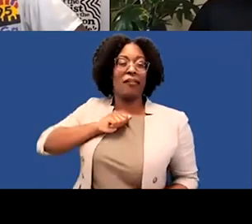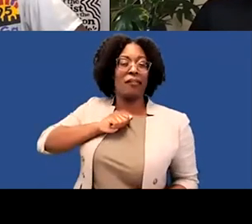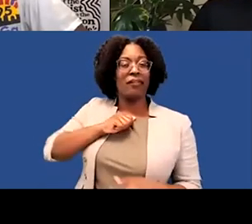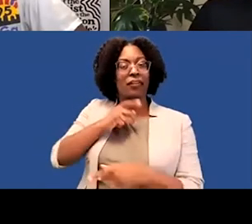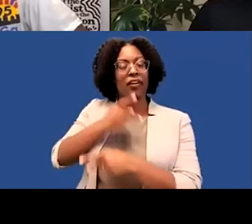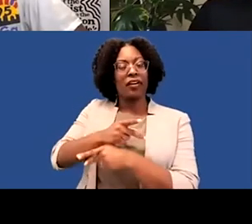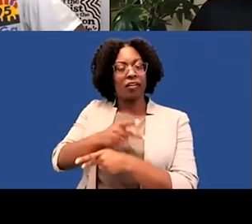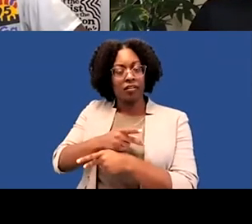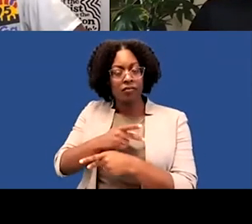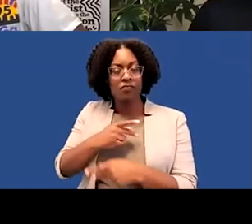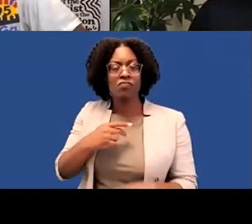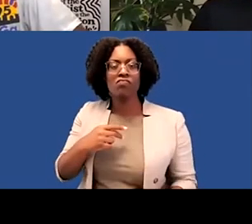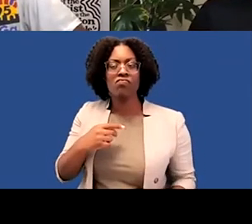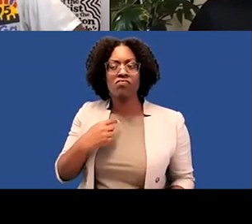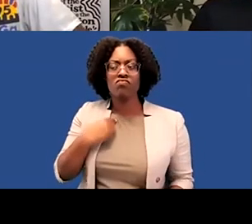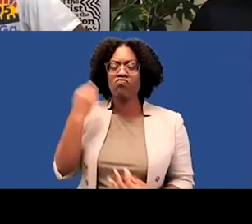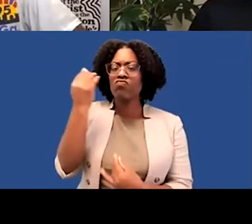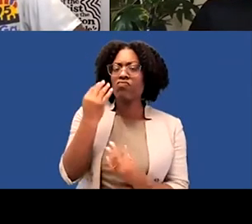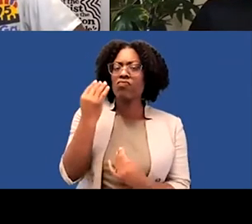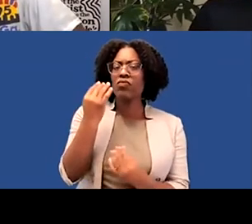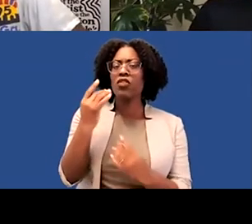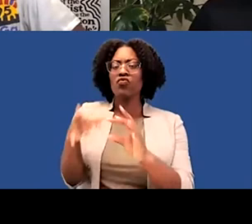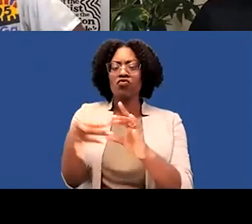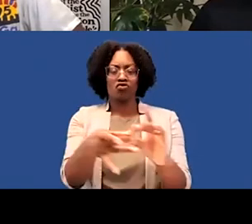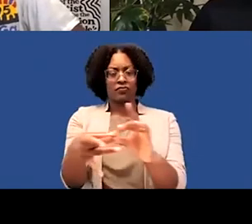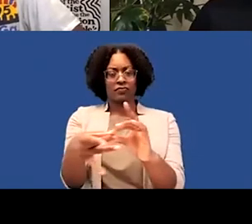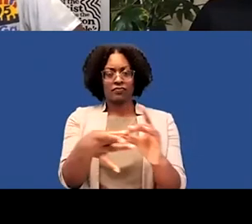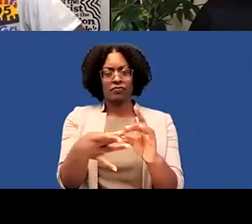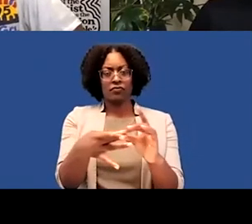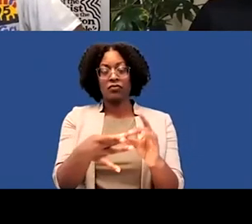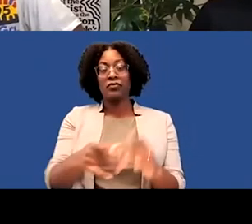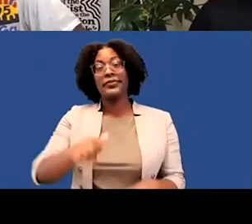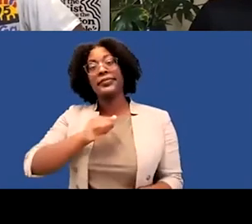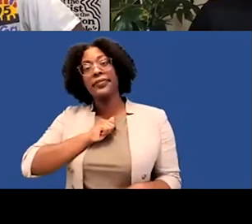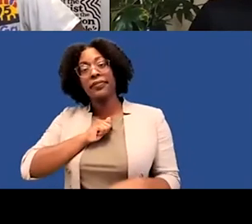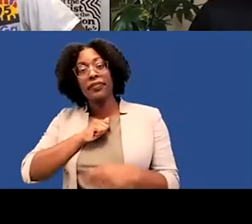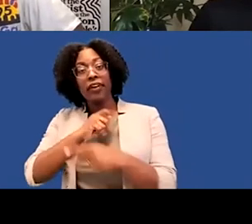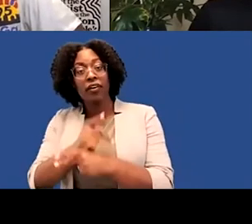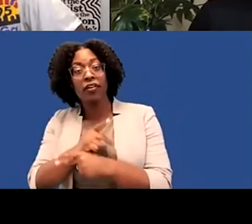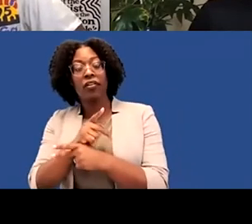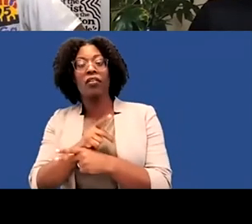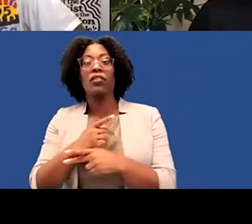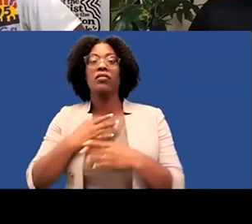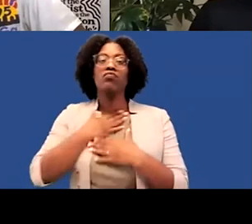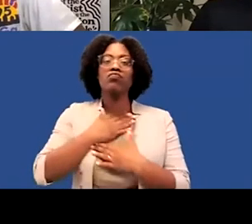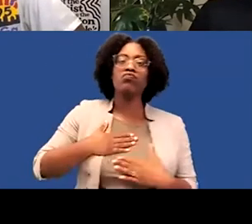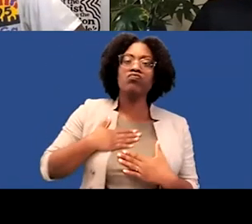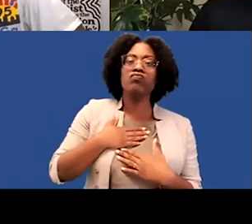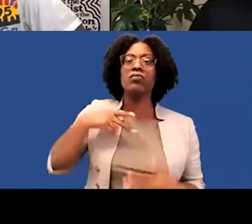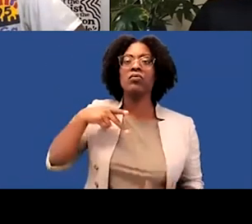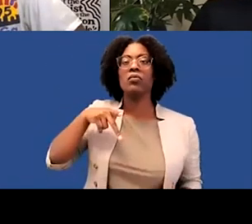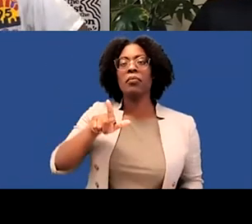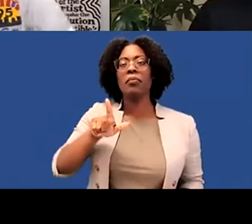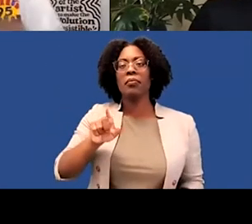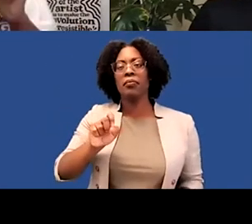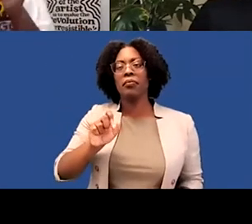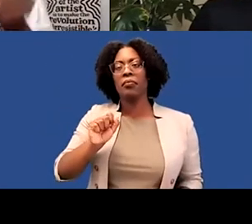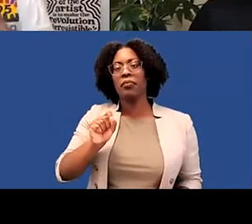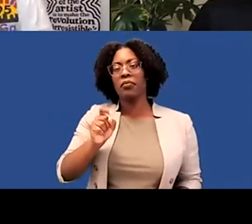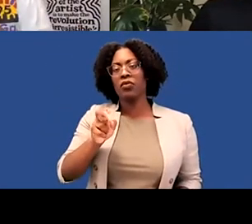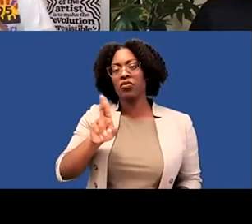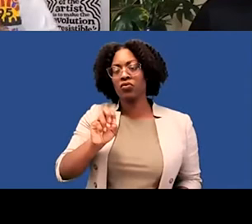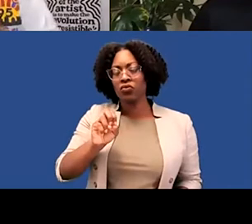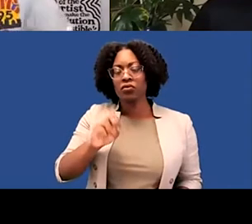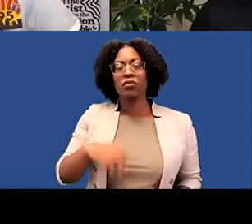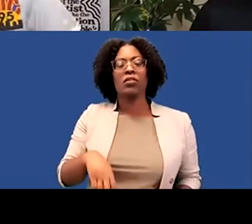about the relationship between self-care, pleasure, and how we want ourselves to be seen, just to